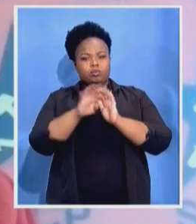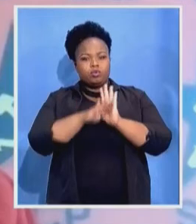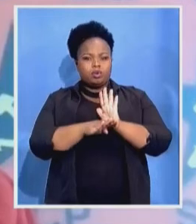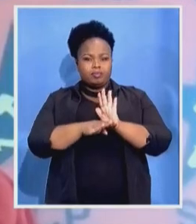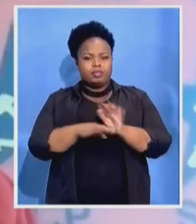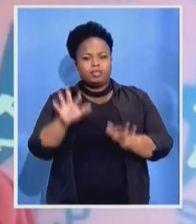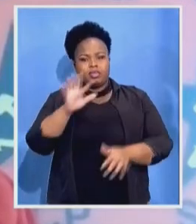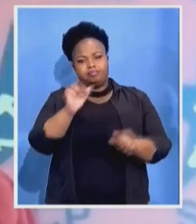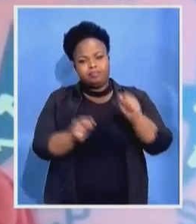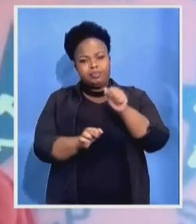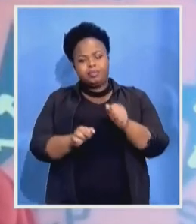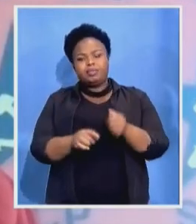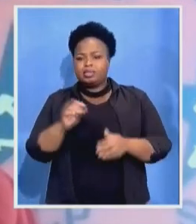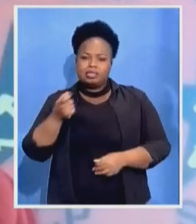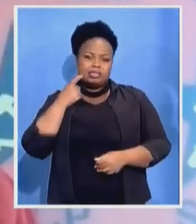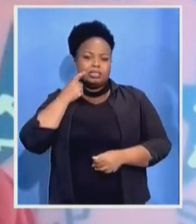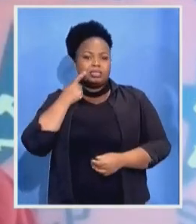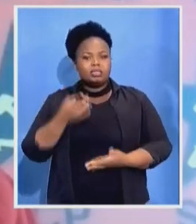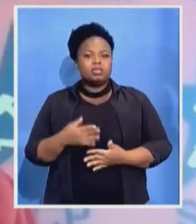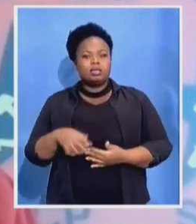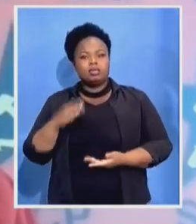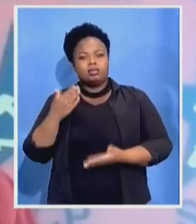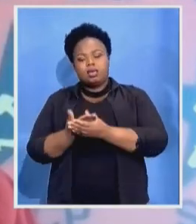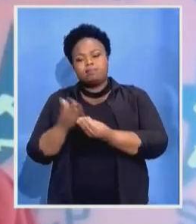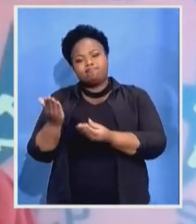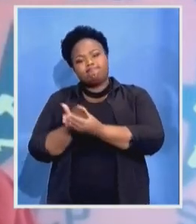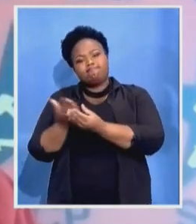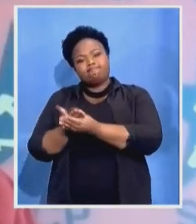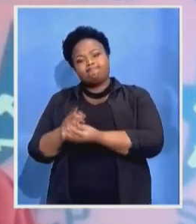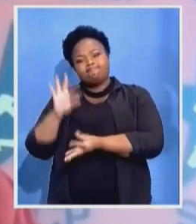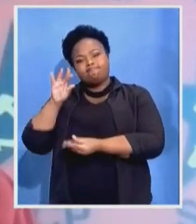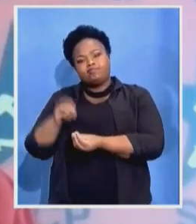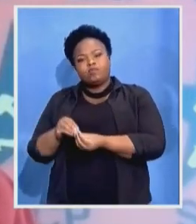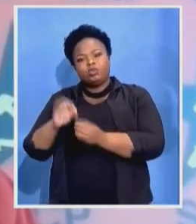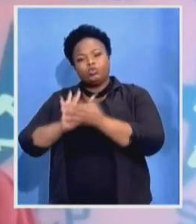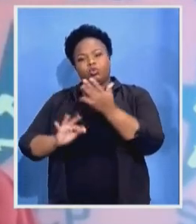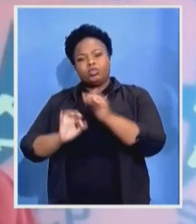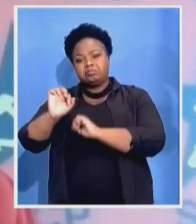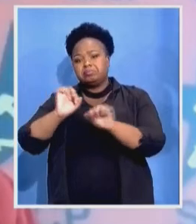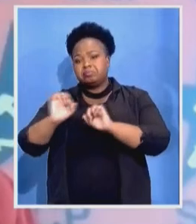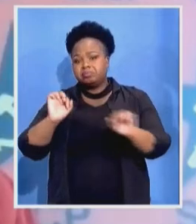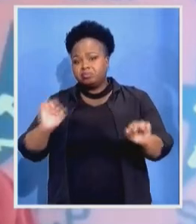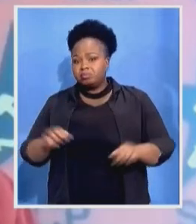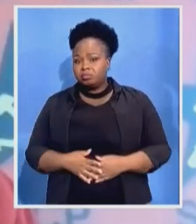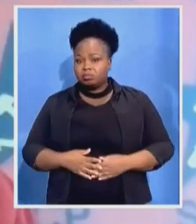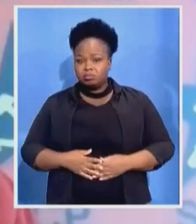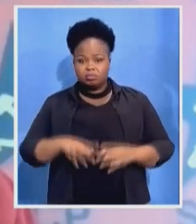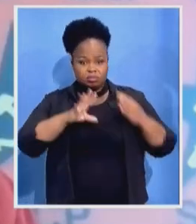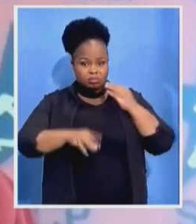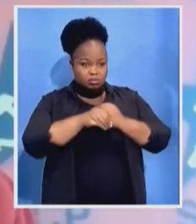file their stories. Are there any additions from the party office bearers?